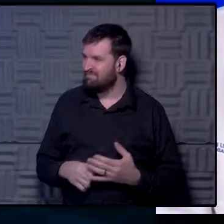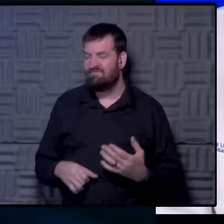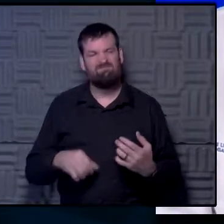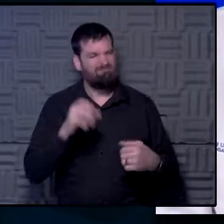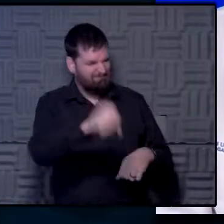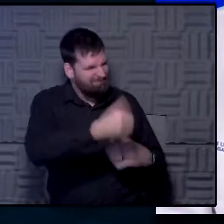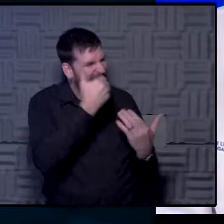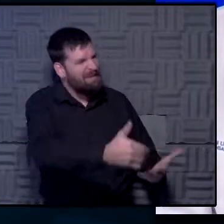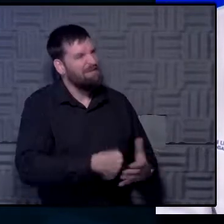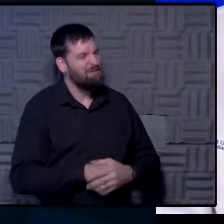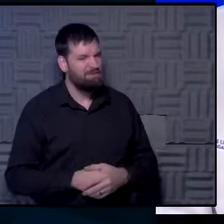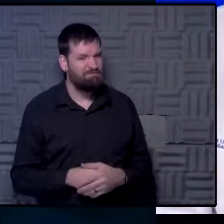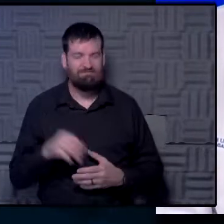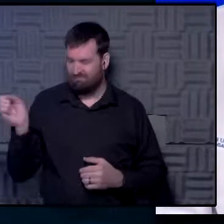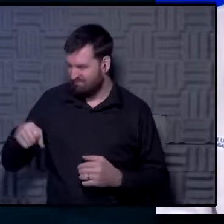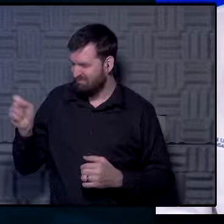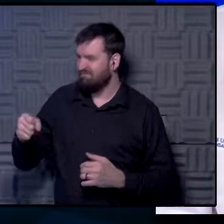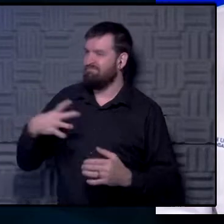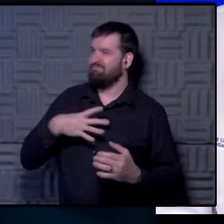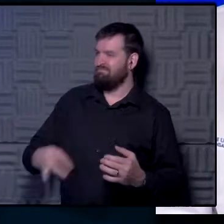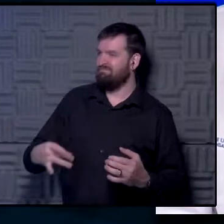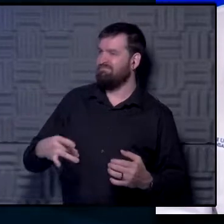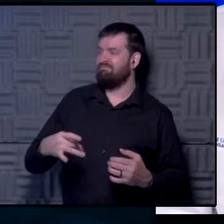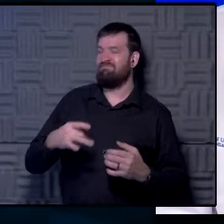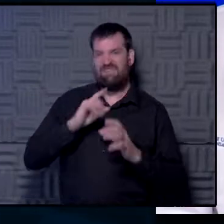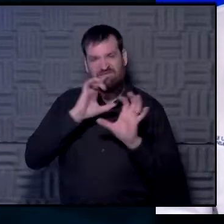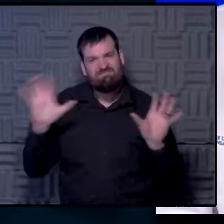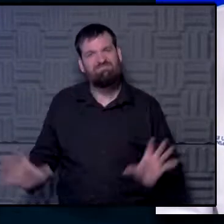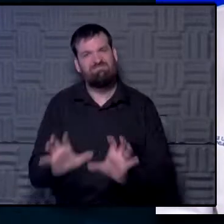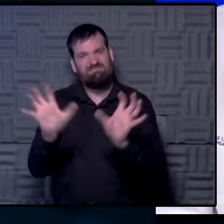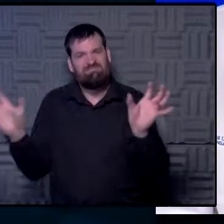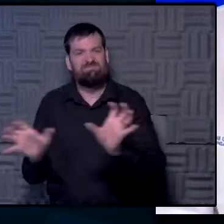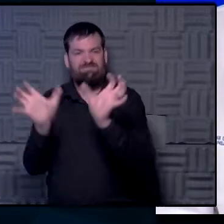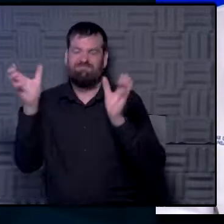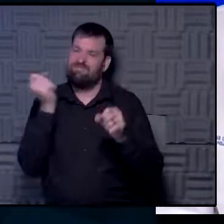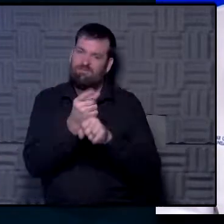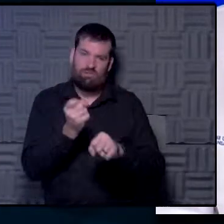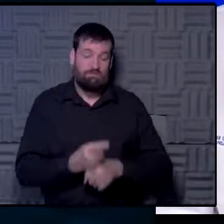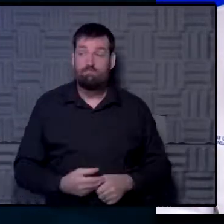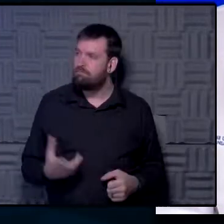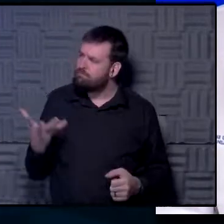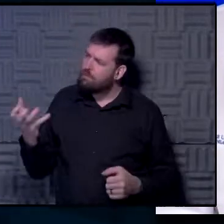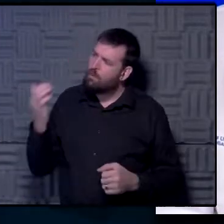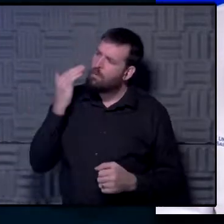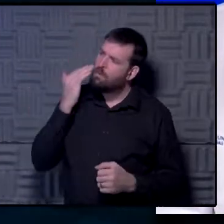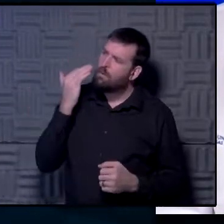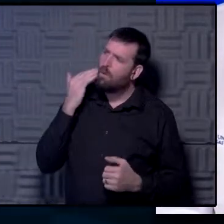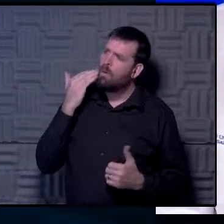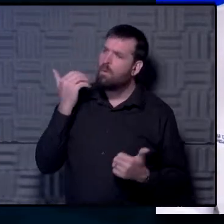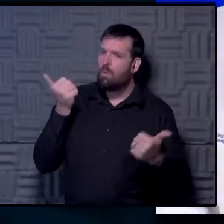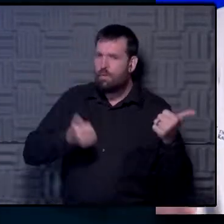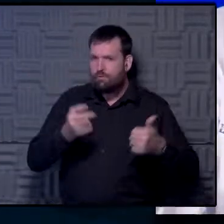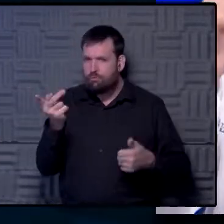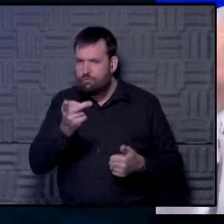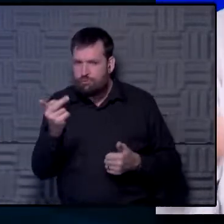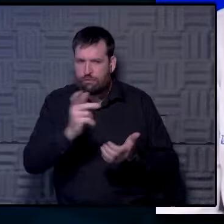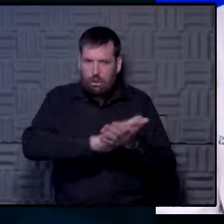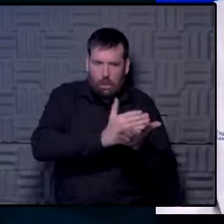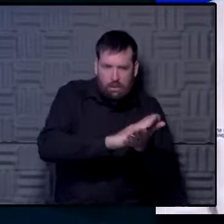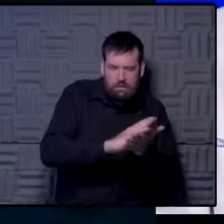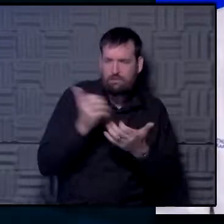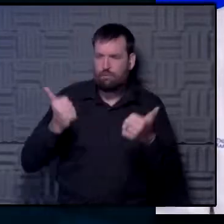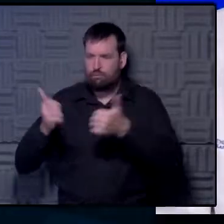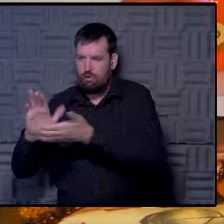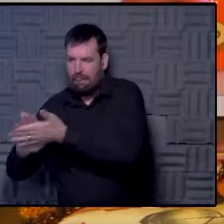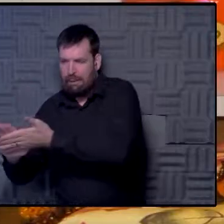Oh, thank you. Yeah. We like to get out our decorations every So year. here's what I want to know is, Yeah. which one of you cooks and which one of you cleans